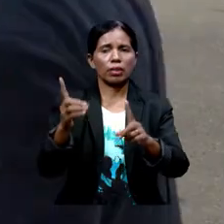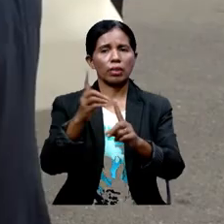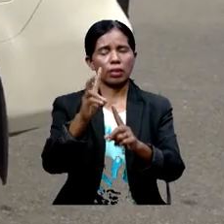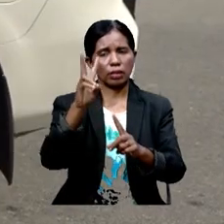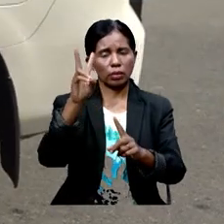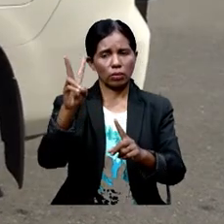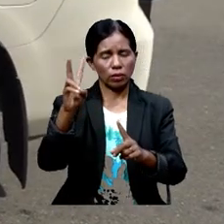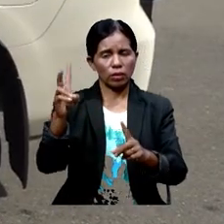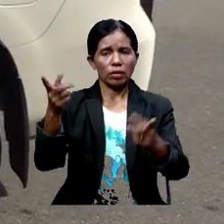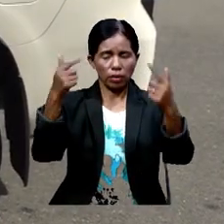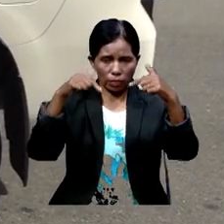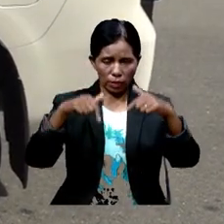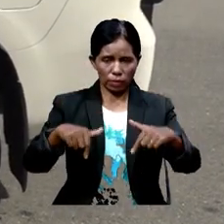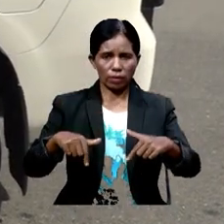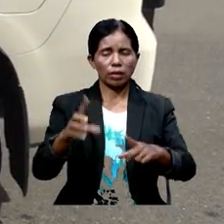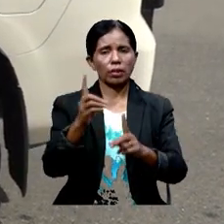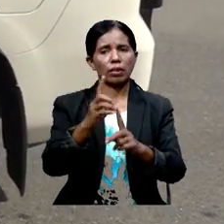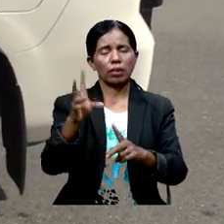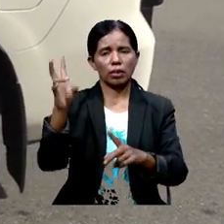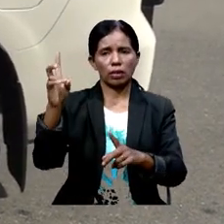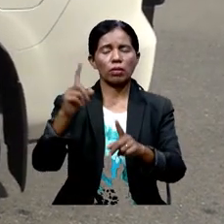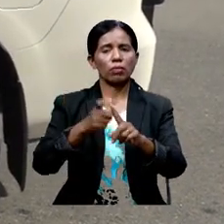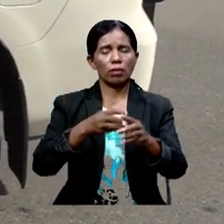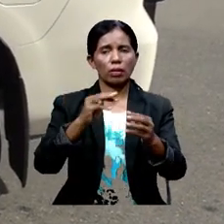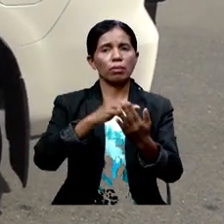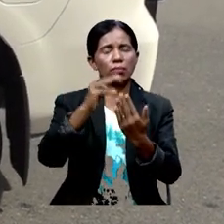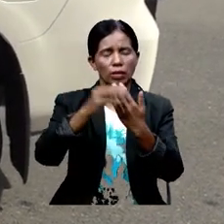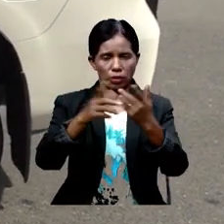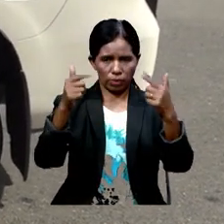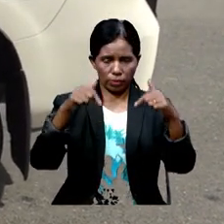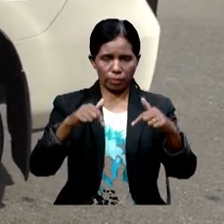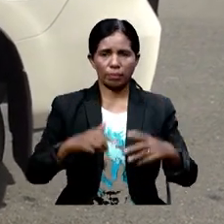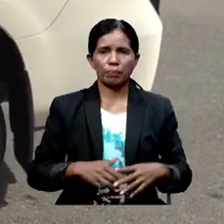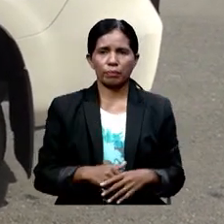fila fale e a Loron Hito, Fulang Marso. Santina de Jesus, Agostinho da Costa, GMN.